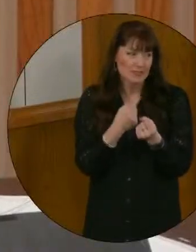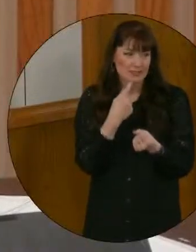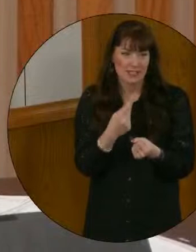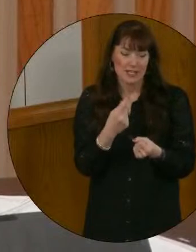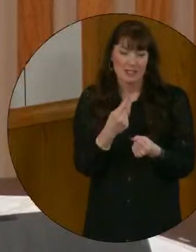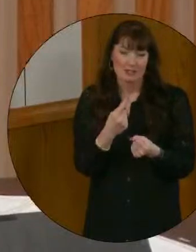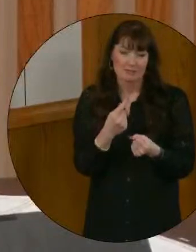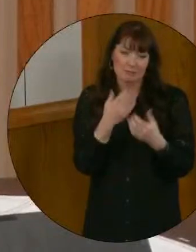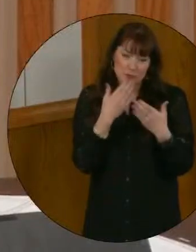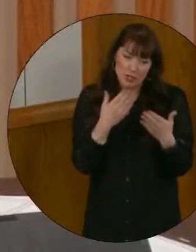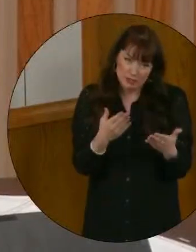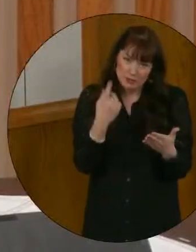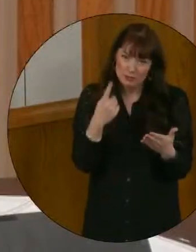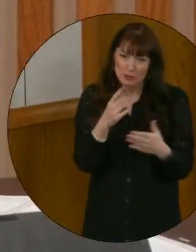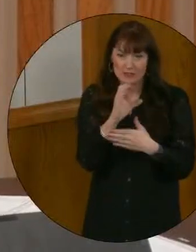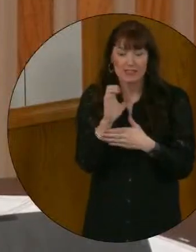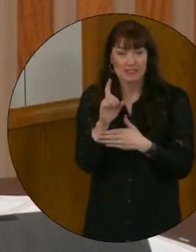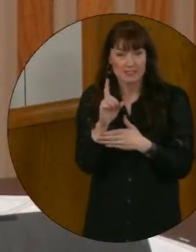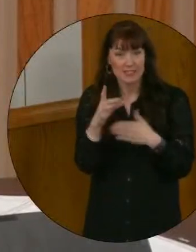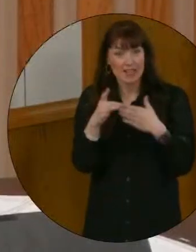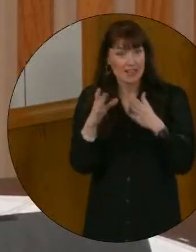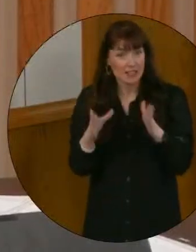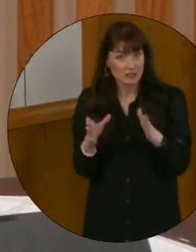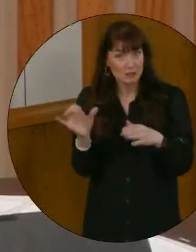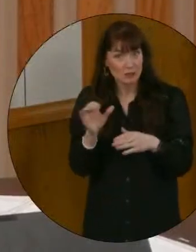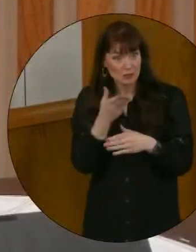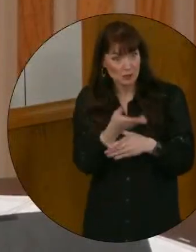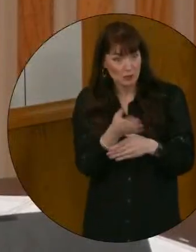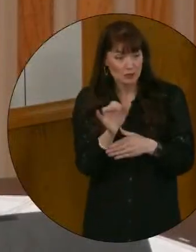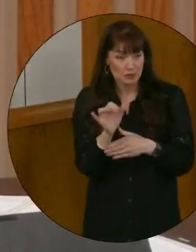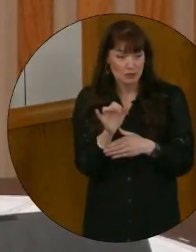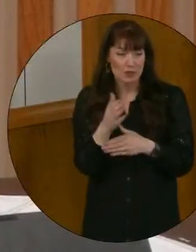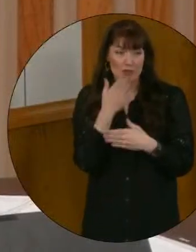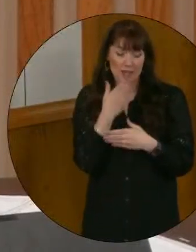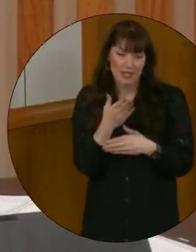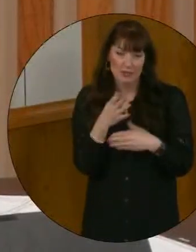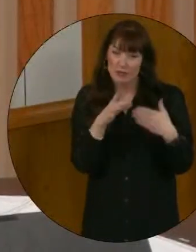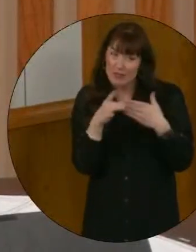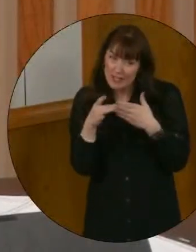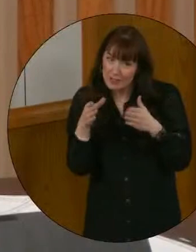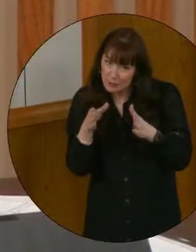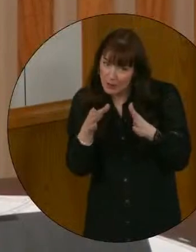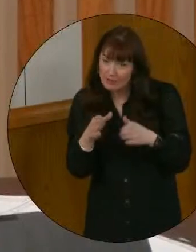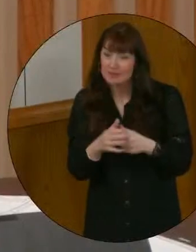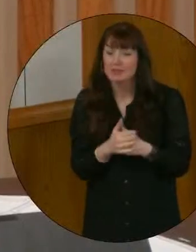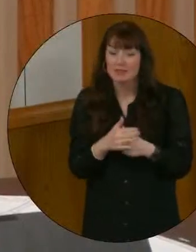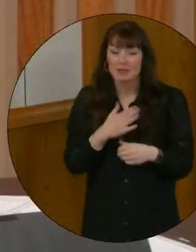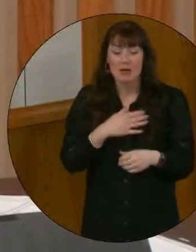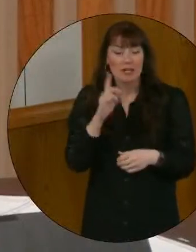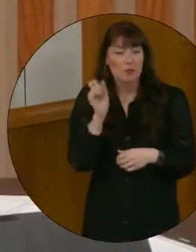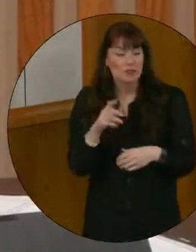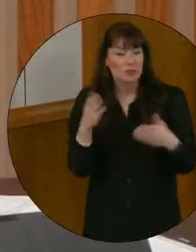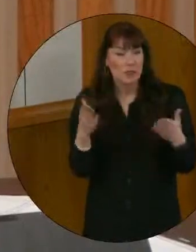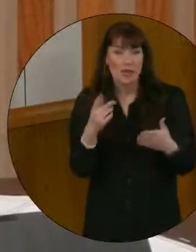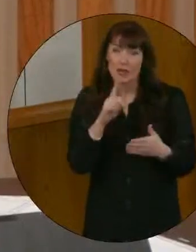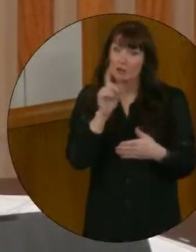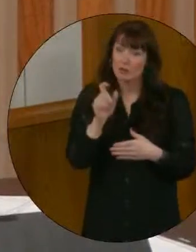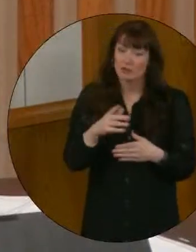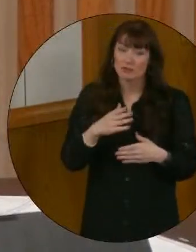CCSD leadership, but also for yours as well. Thank you for steering the ship. My question is, I did